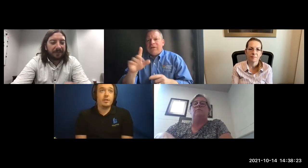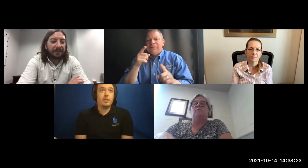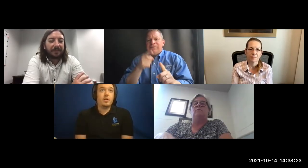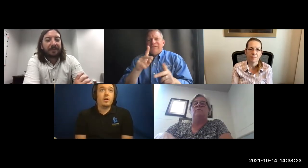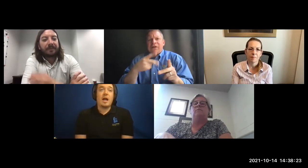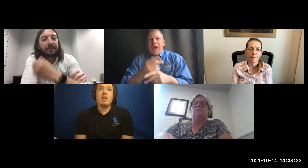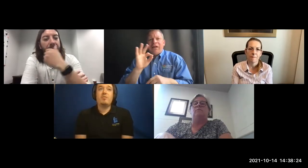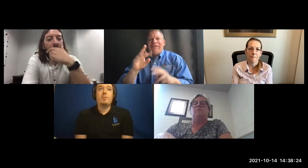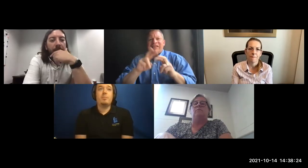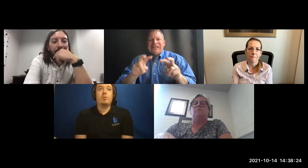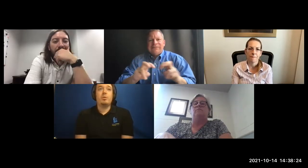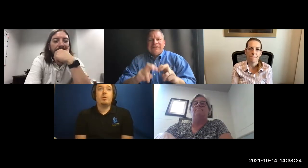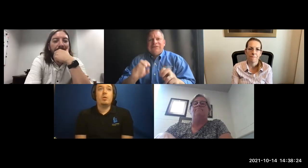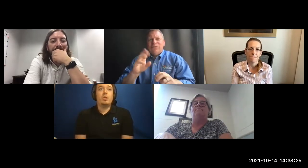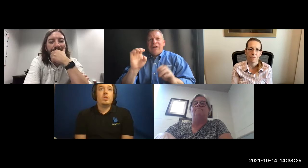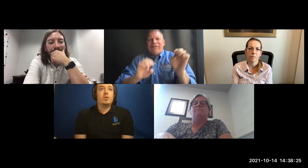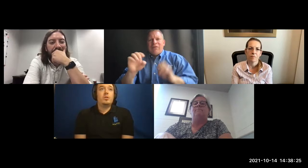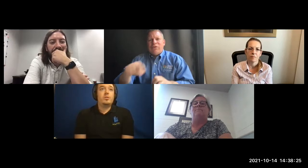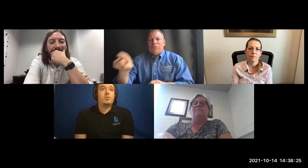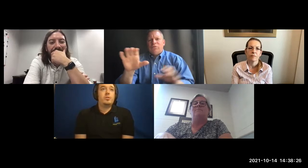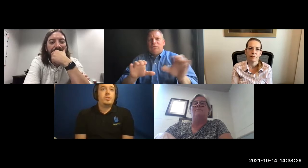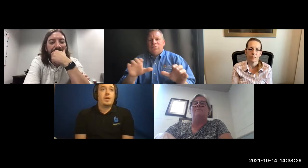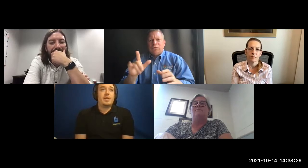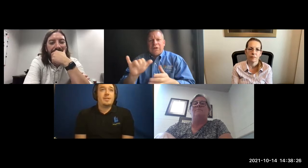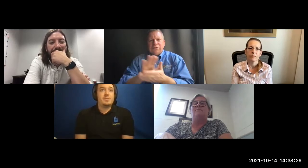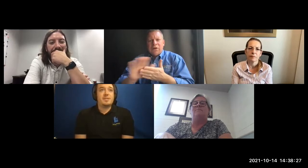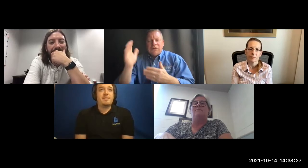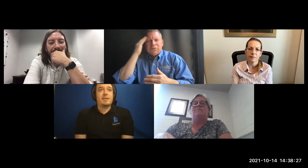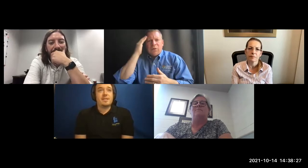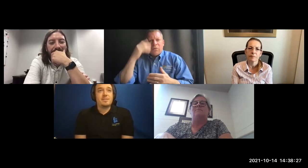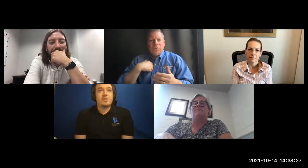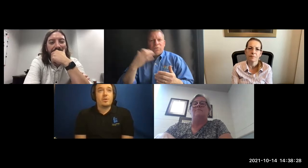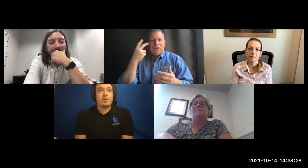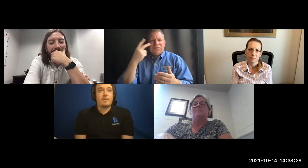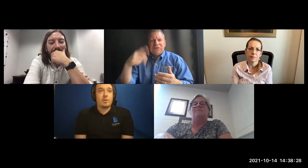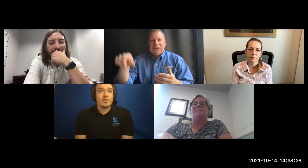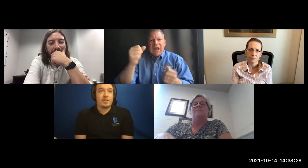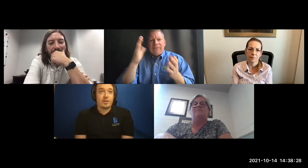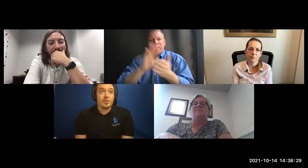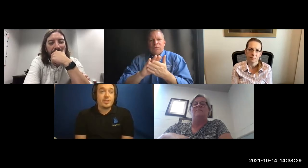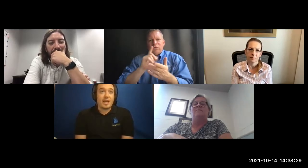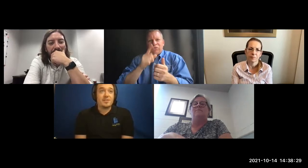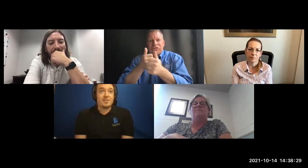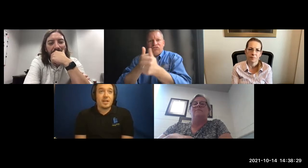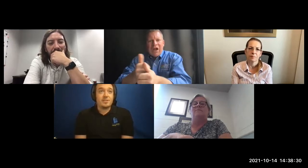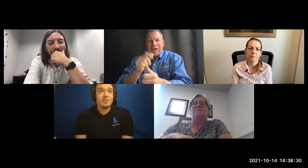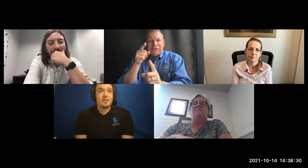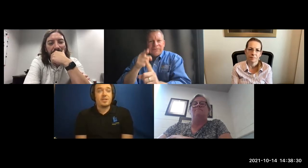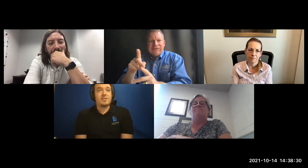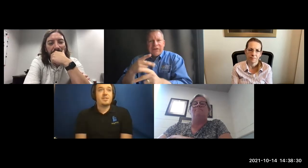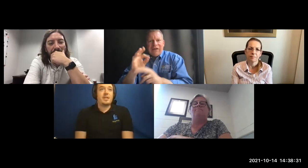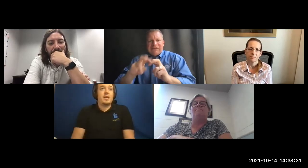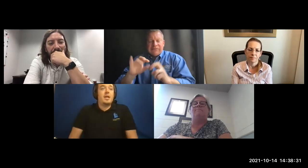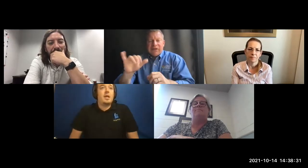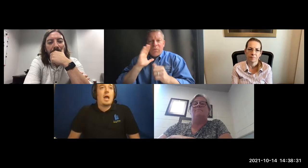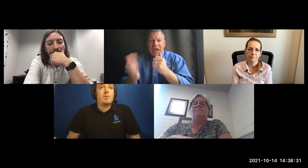it. I love when people share specific assessments or evaluations that they're using. That is nice. It's